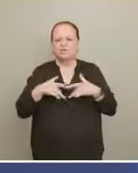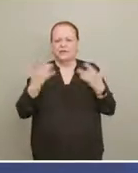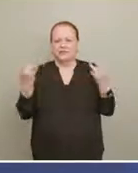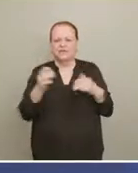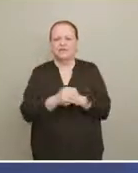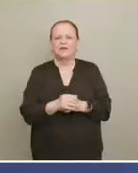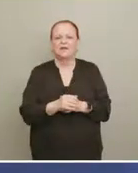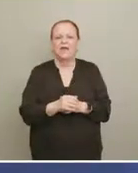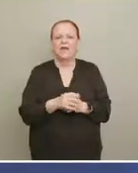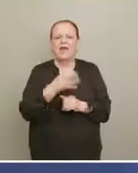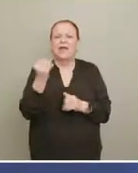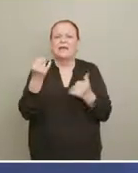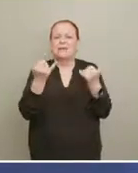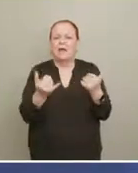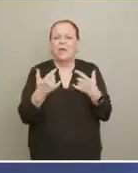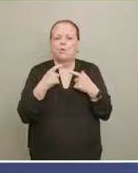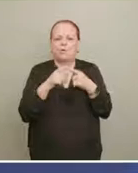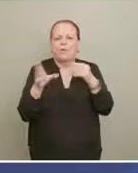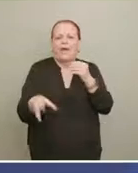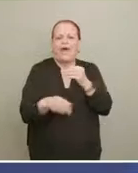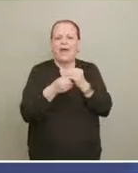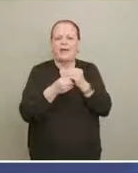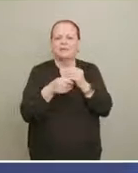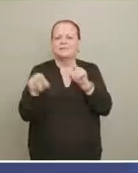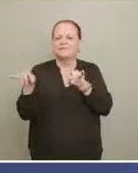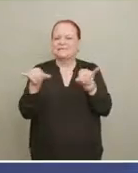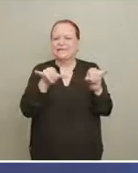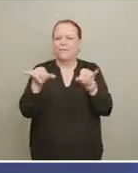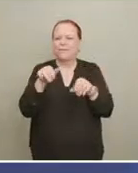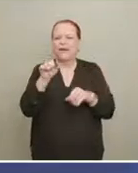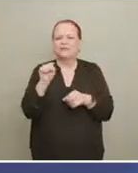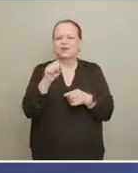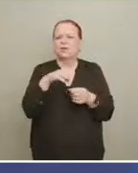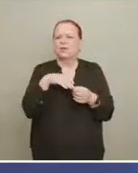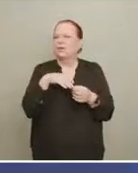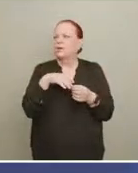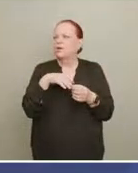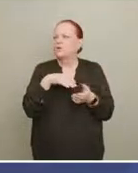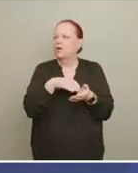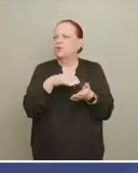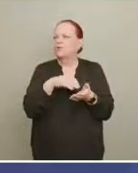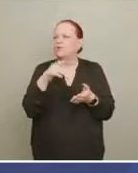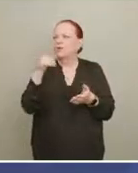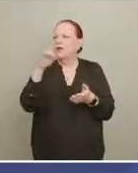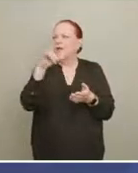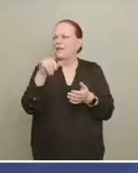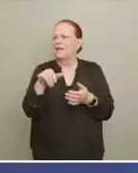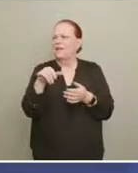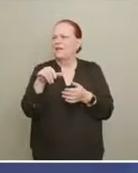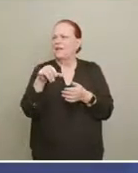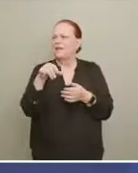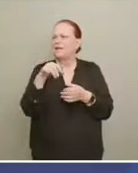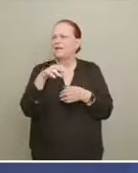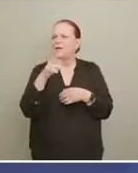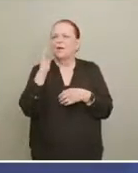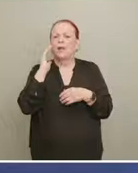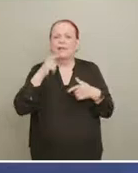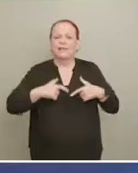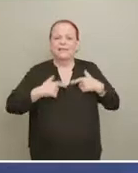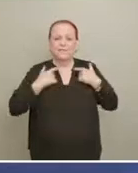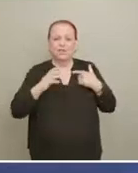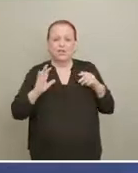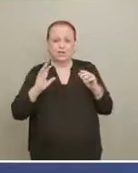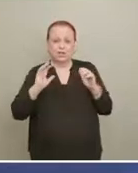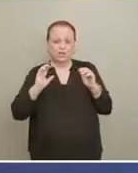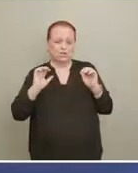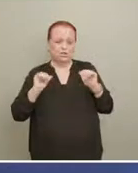me echo Dr. Galley's sentiments in his press announcement yesterday. We're living in challenging time, as